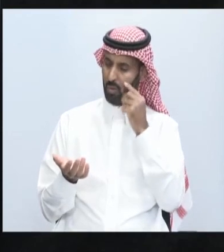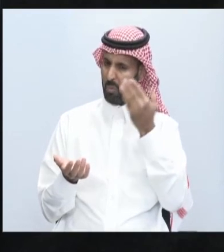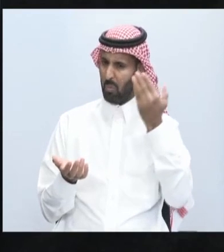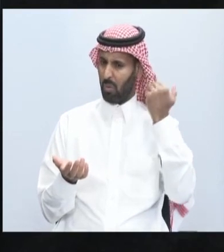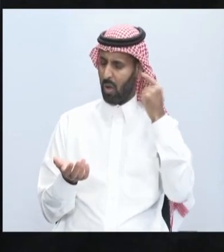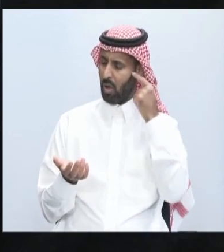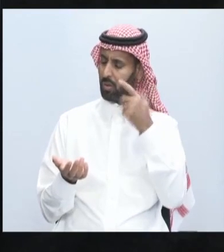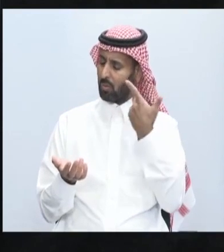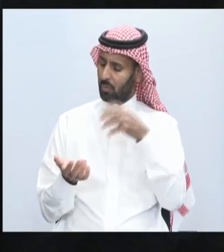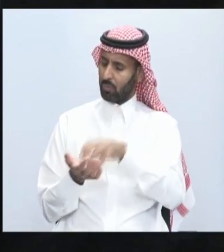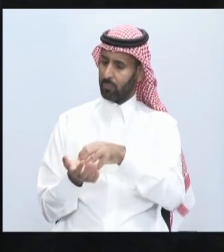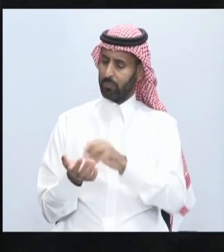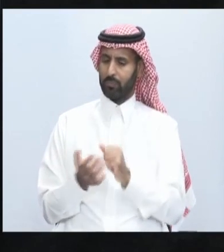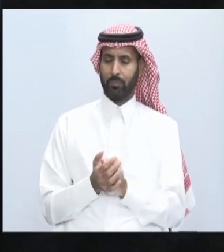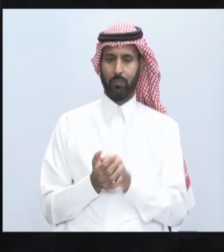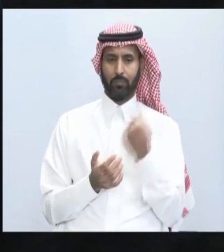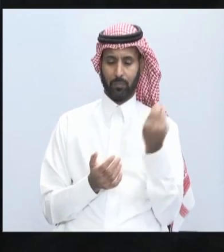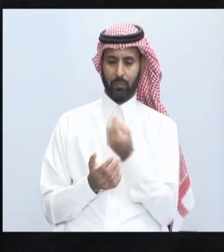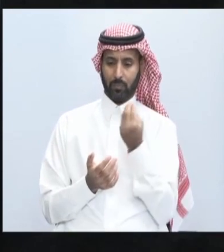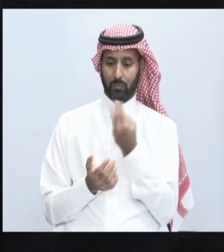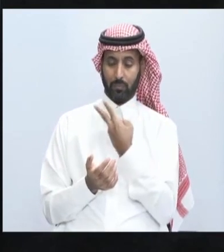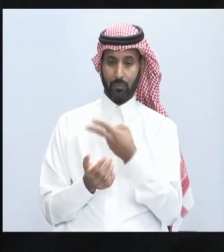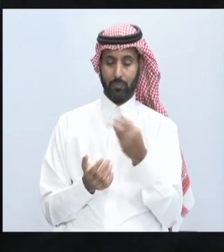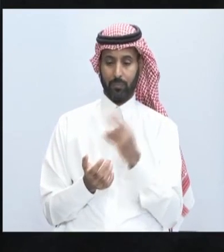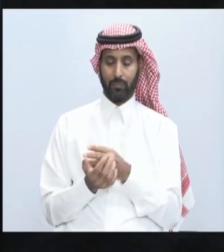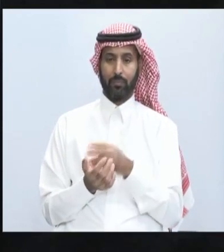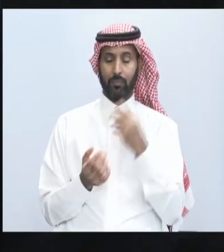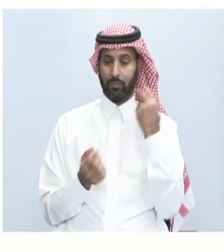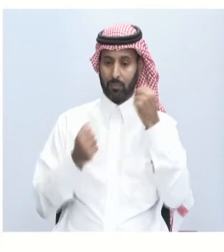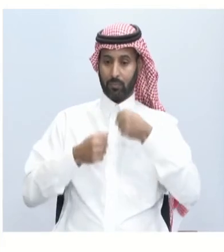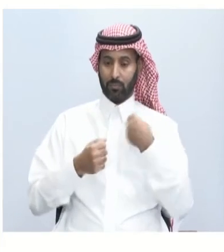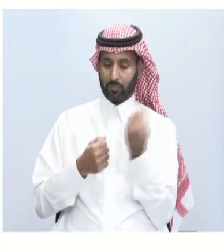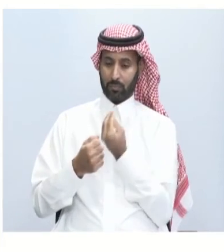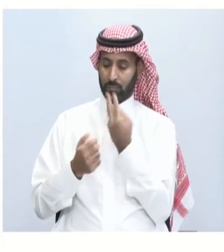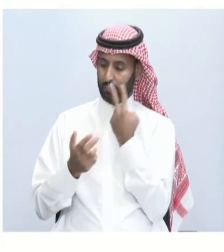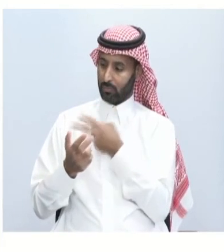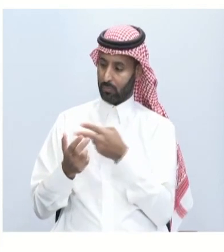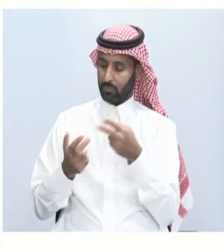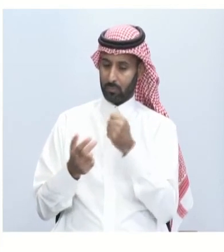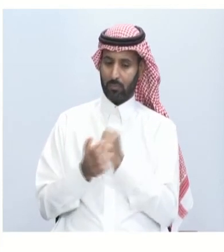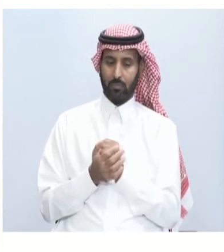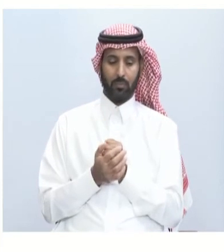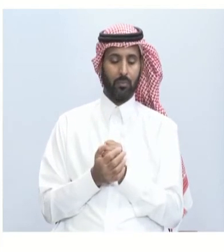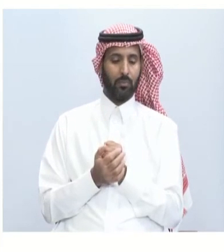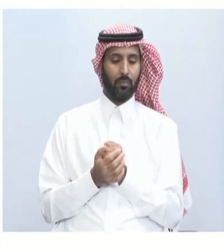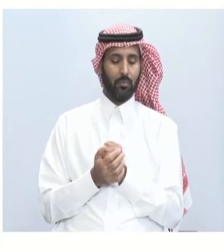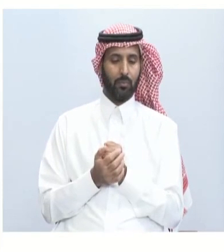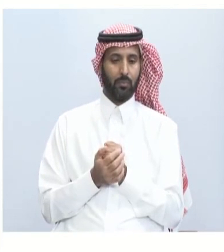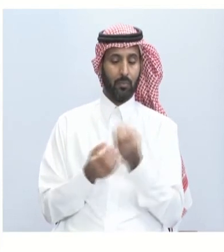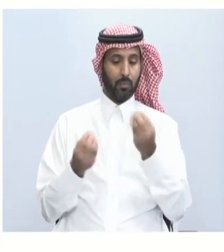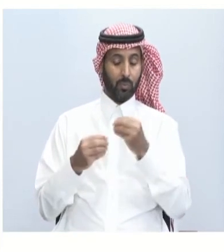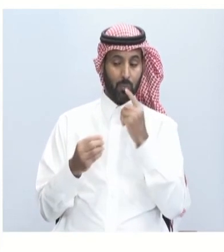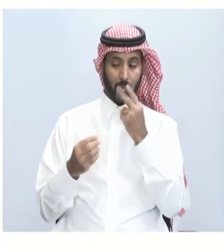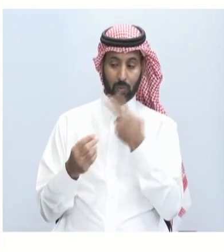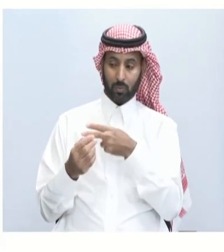you want to know about them when you go on a tour or when you visit a museum. And if you have more than one